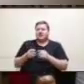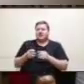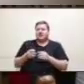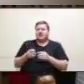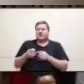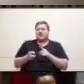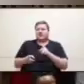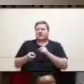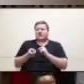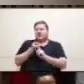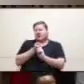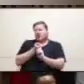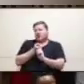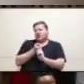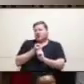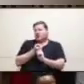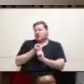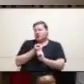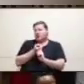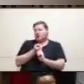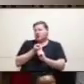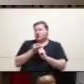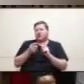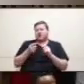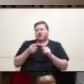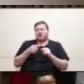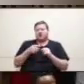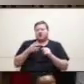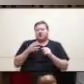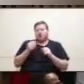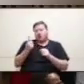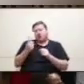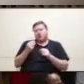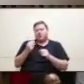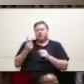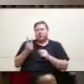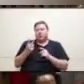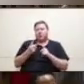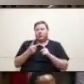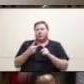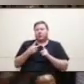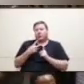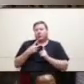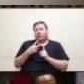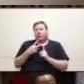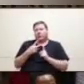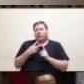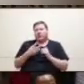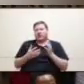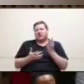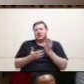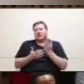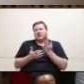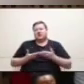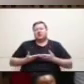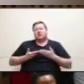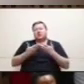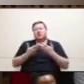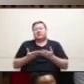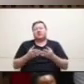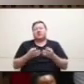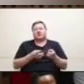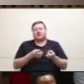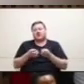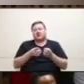suspension. That is point number 1. Number 2 is that we do have a substantive technical services director,